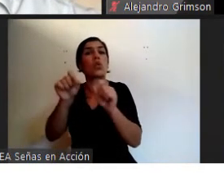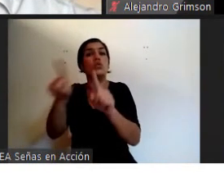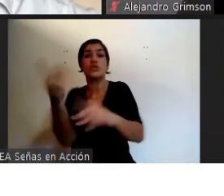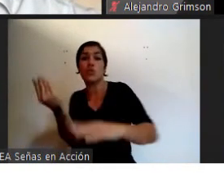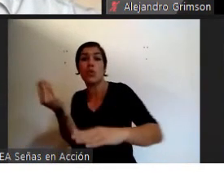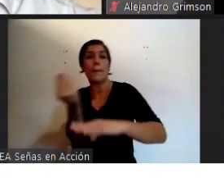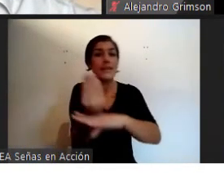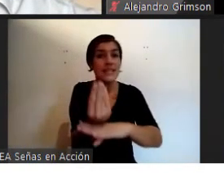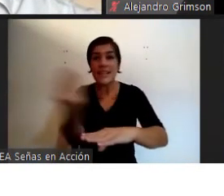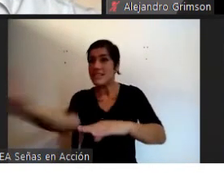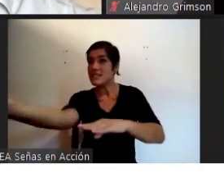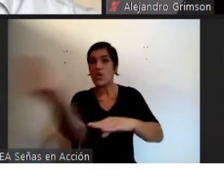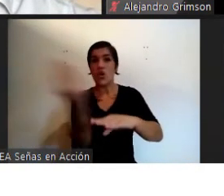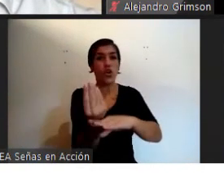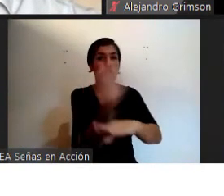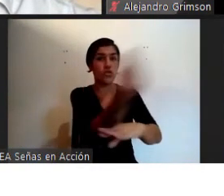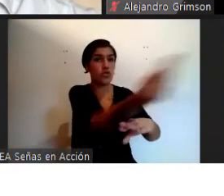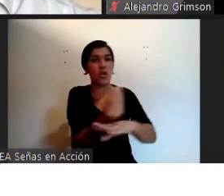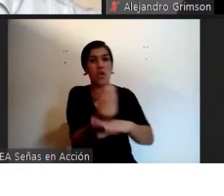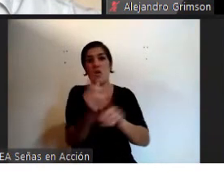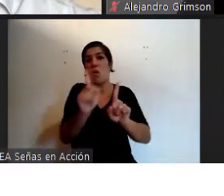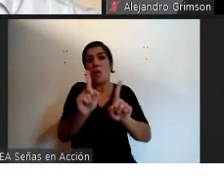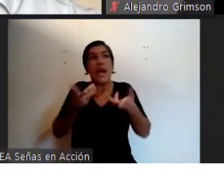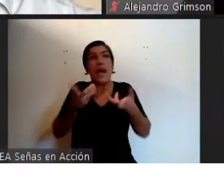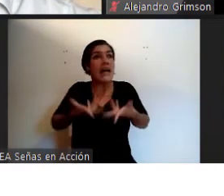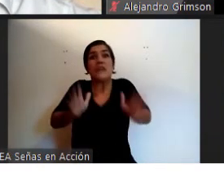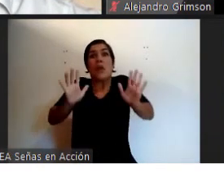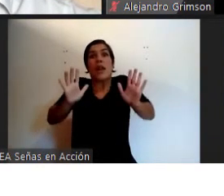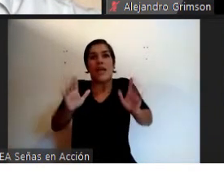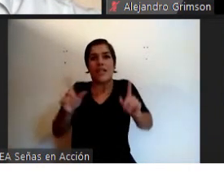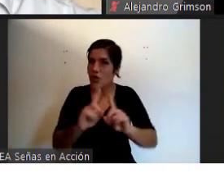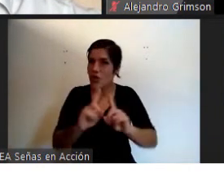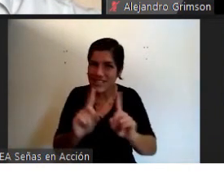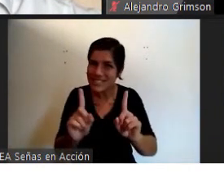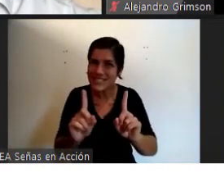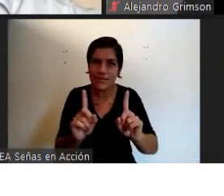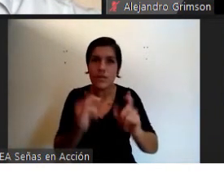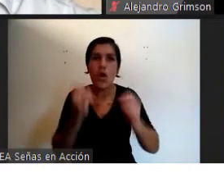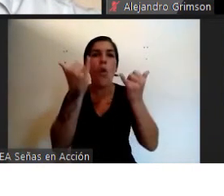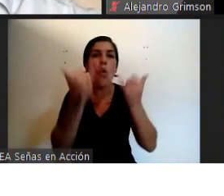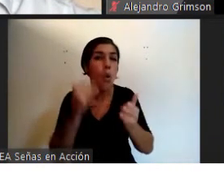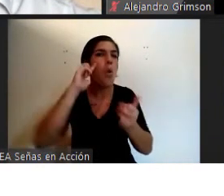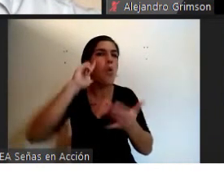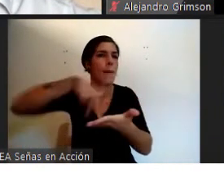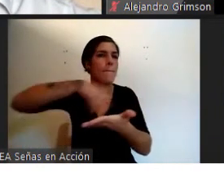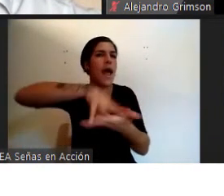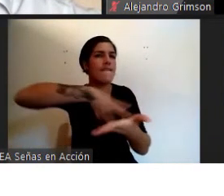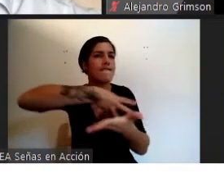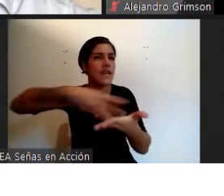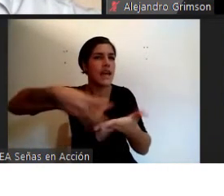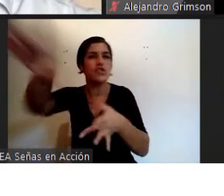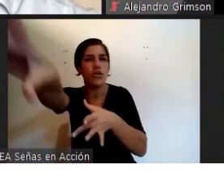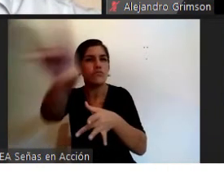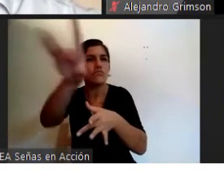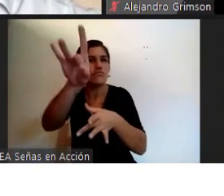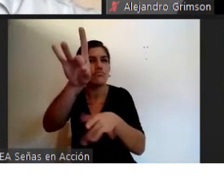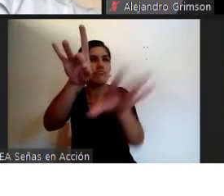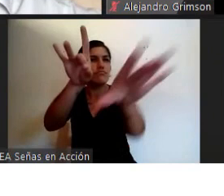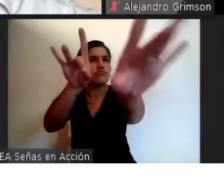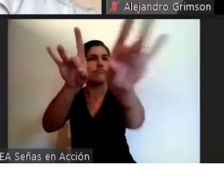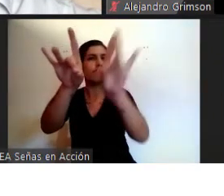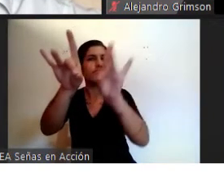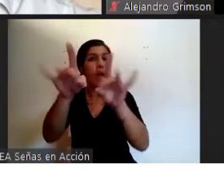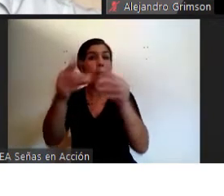of chance, because they are part of the creation of a new philosophy, a new thinking. In a time